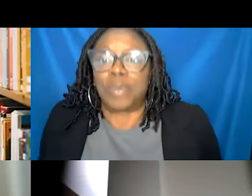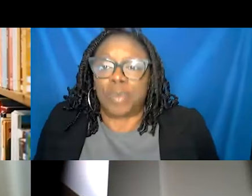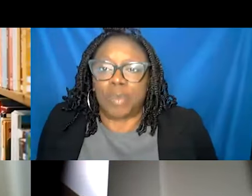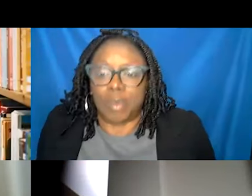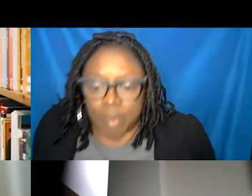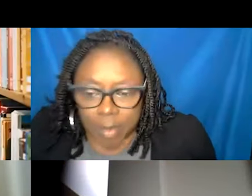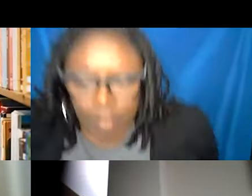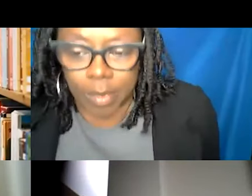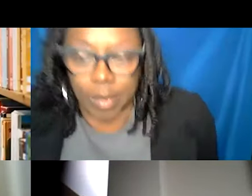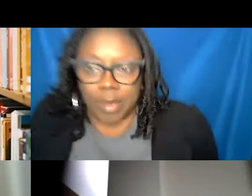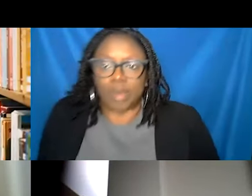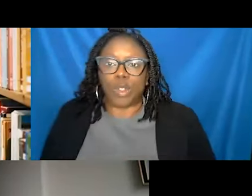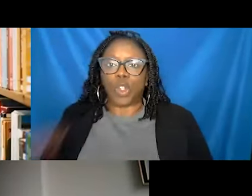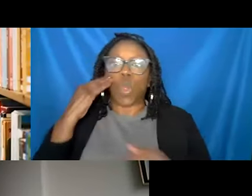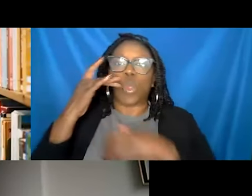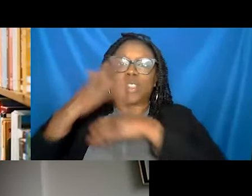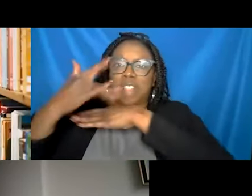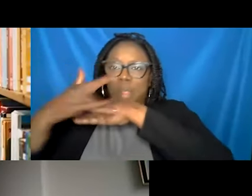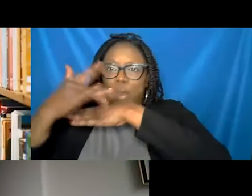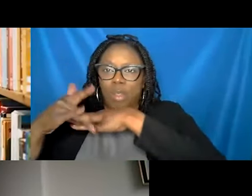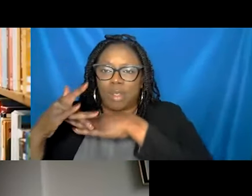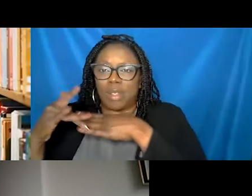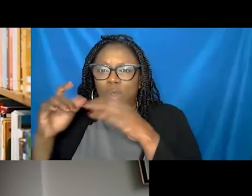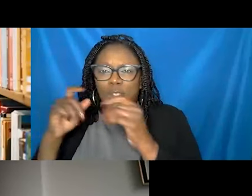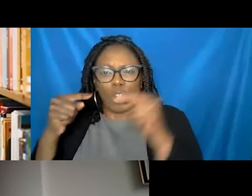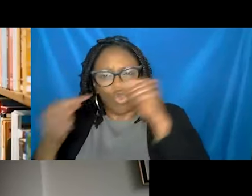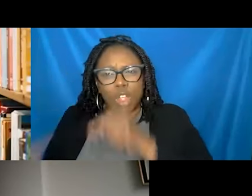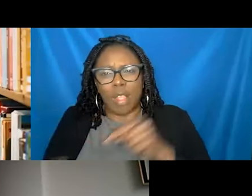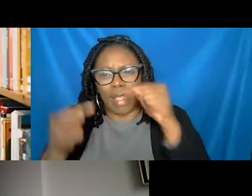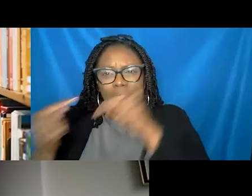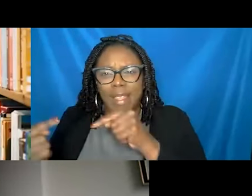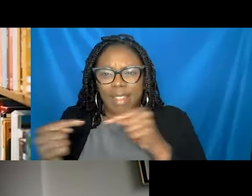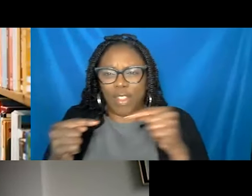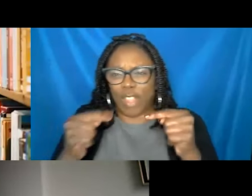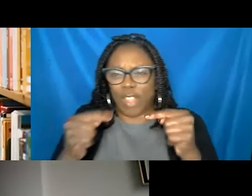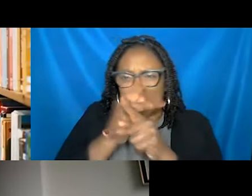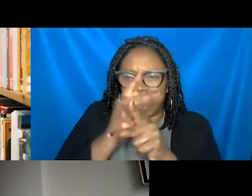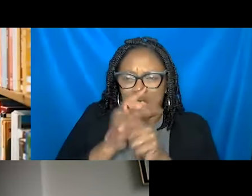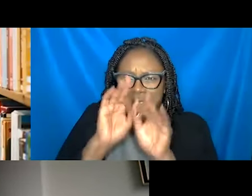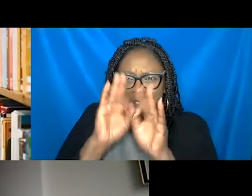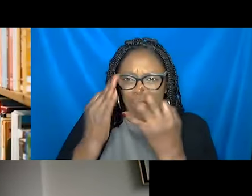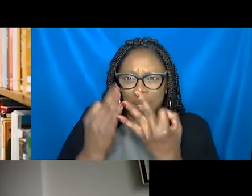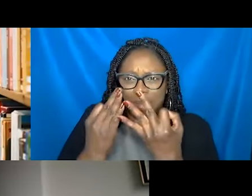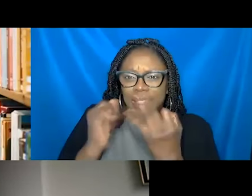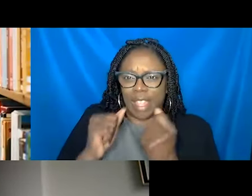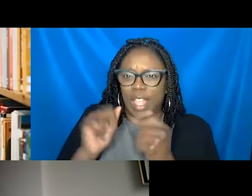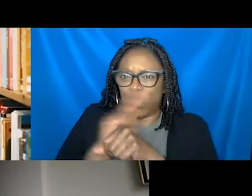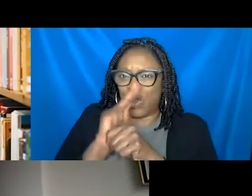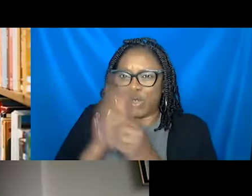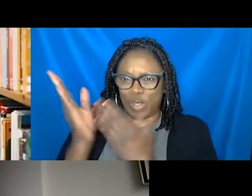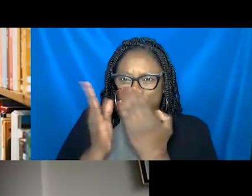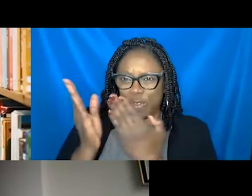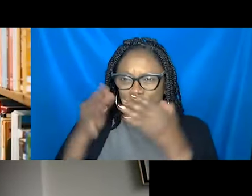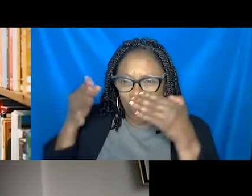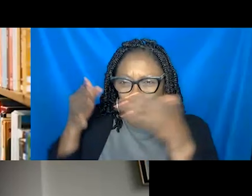what's available in the community for their family members. So if they're struggling because they're having to care for somebody that's in their family, that they can utilize the service and they can focus